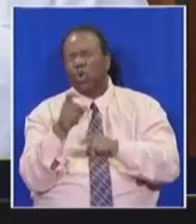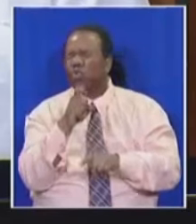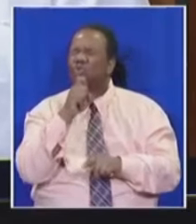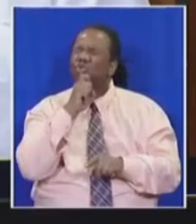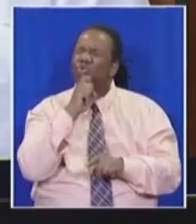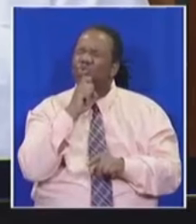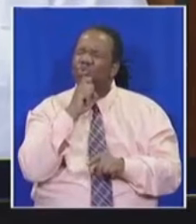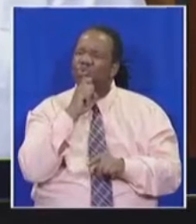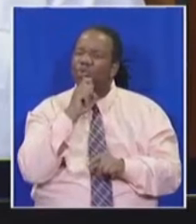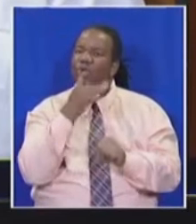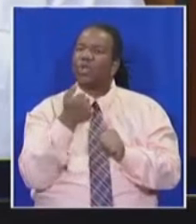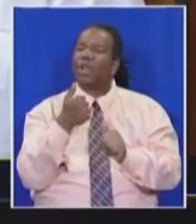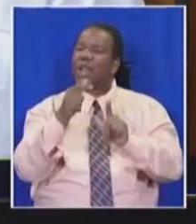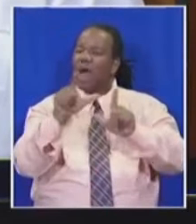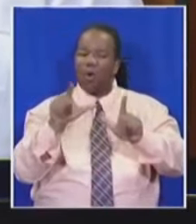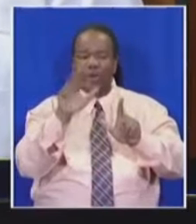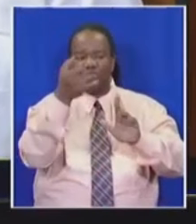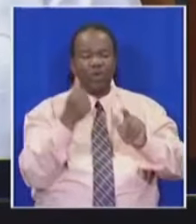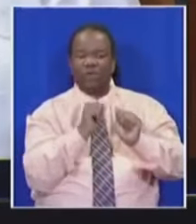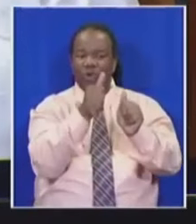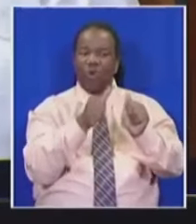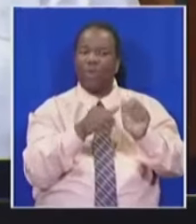unparliamentary. Section 82 and 84 is